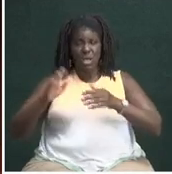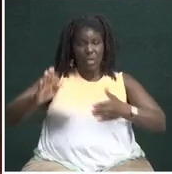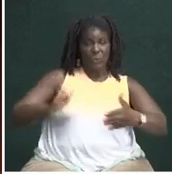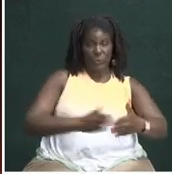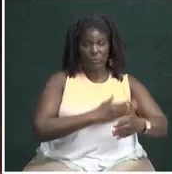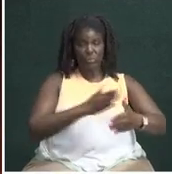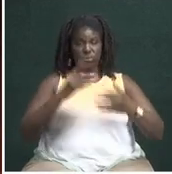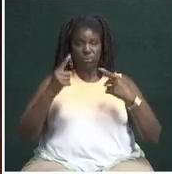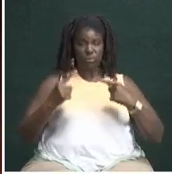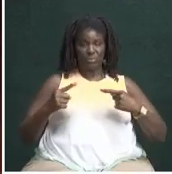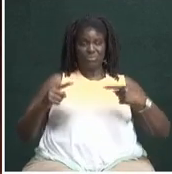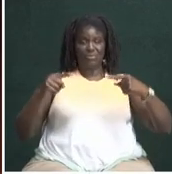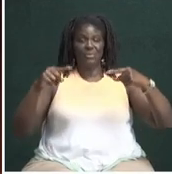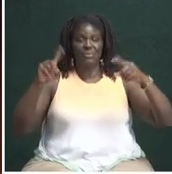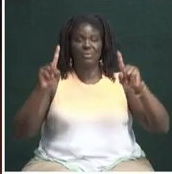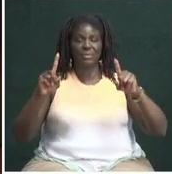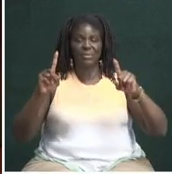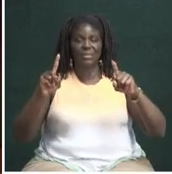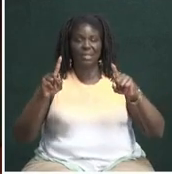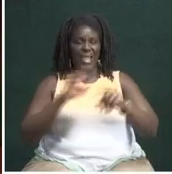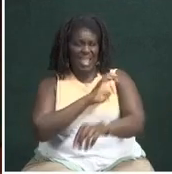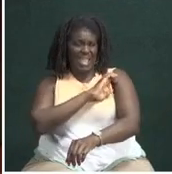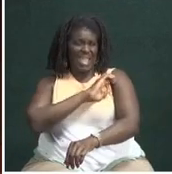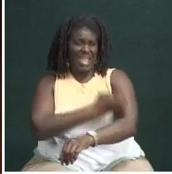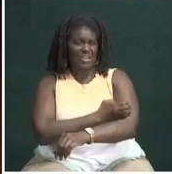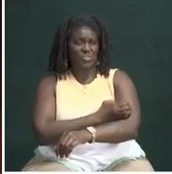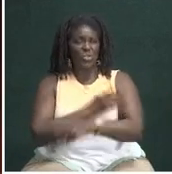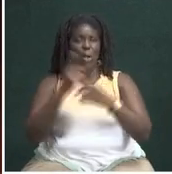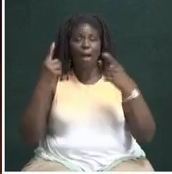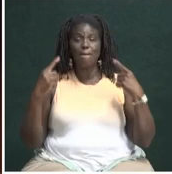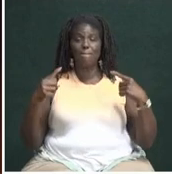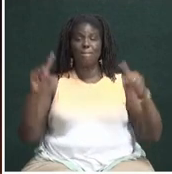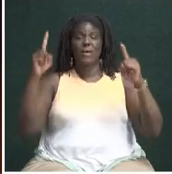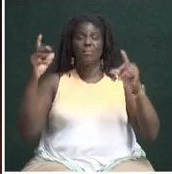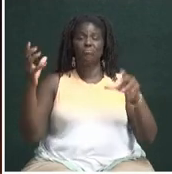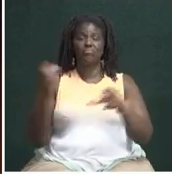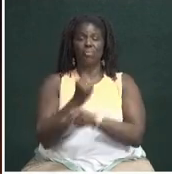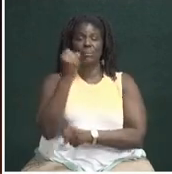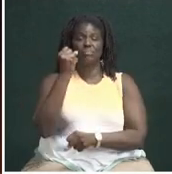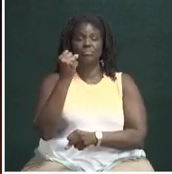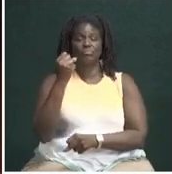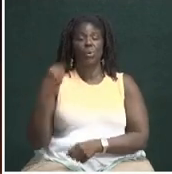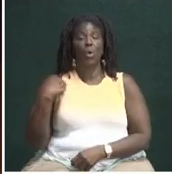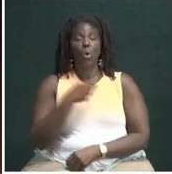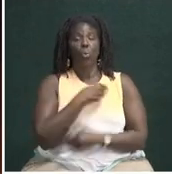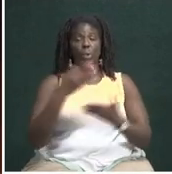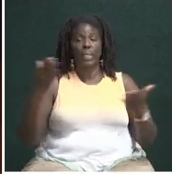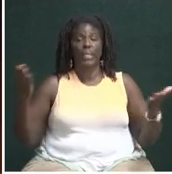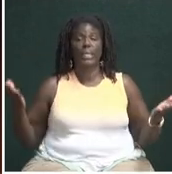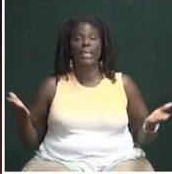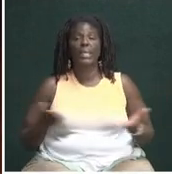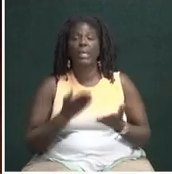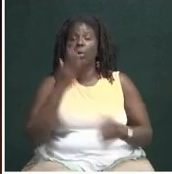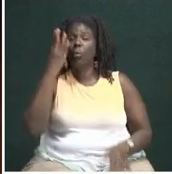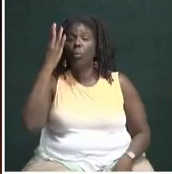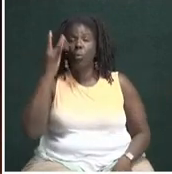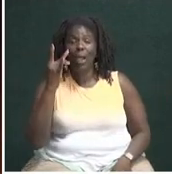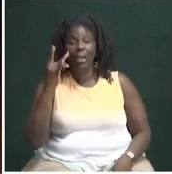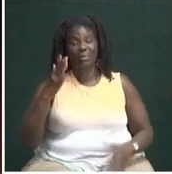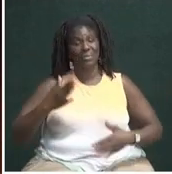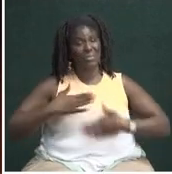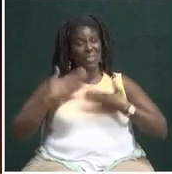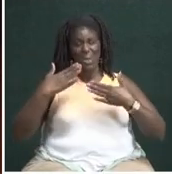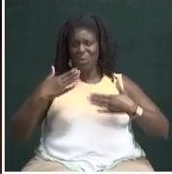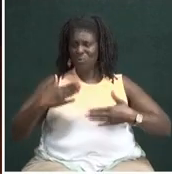of accomplishment, an energy of achievement. We come this afternoon because the joy